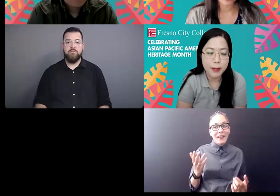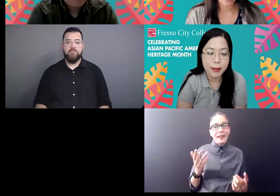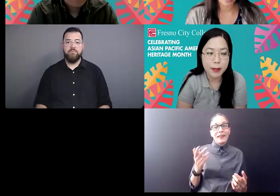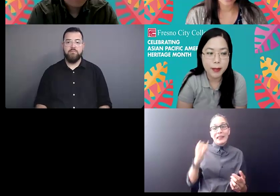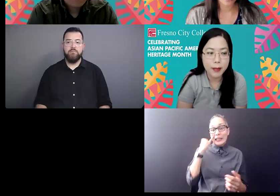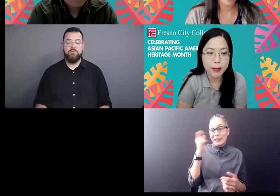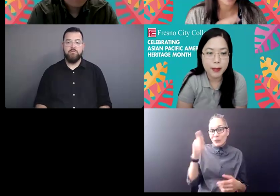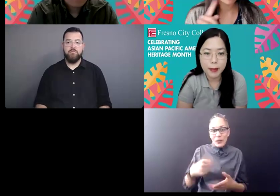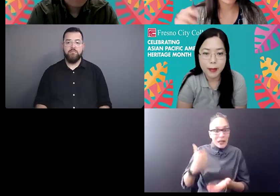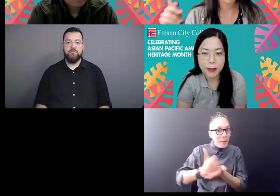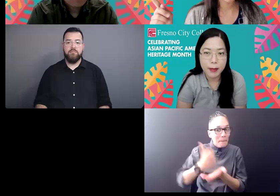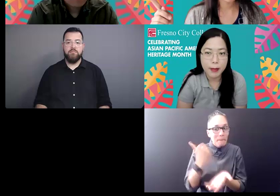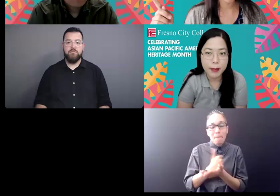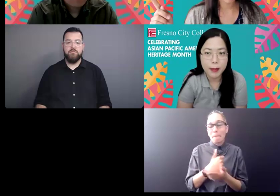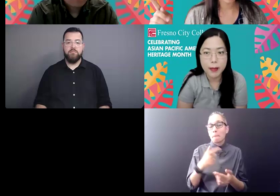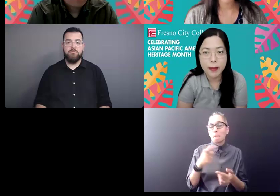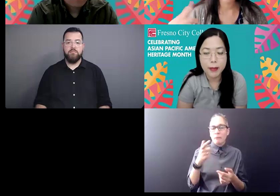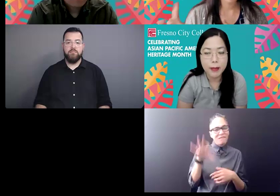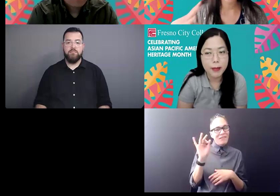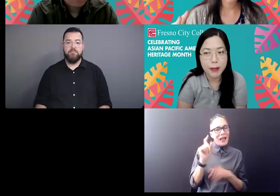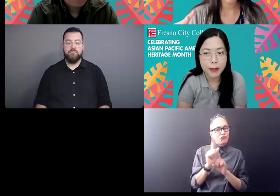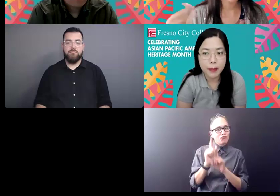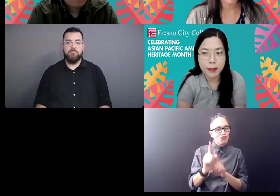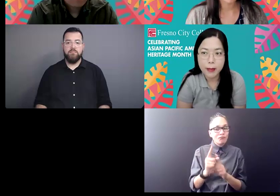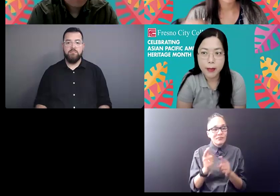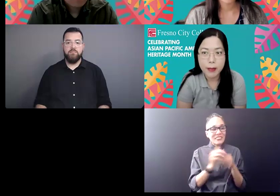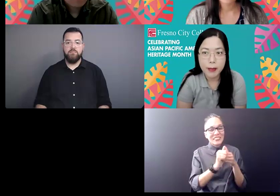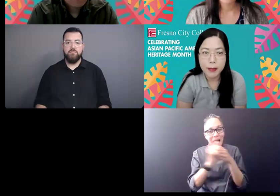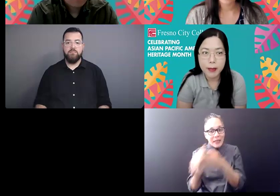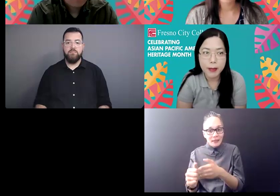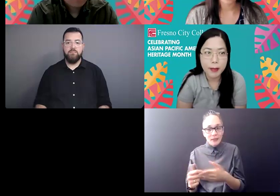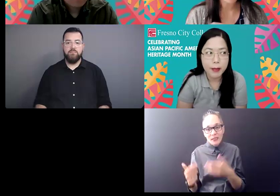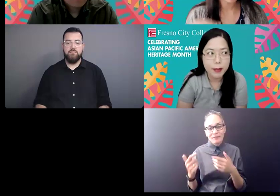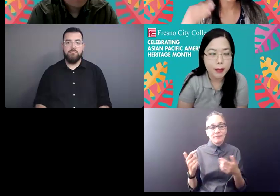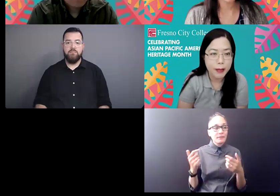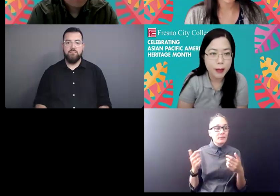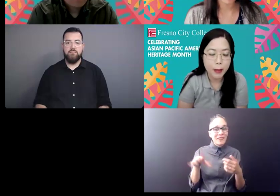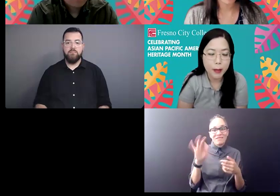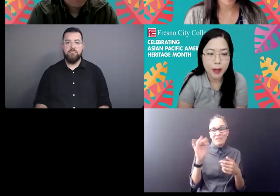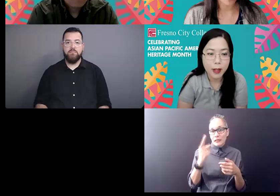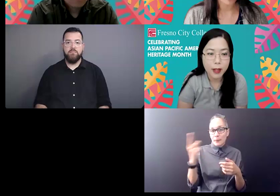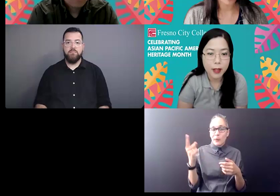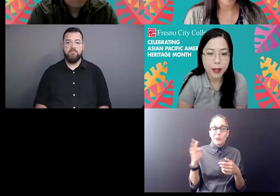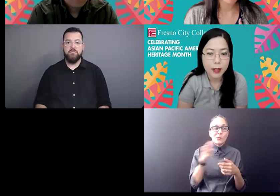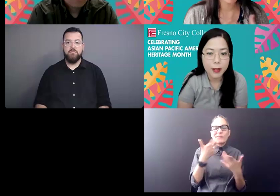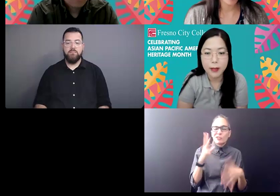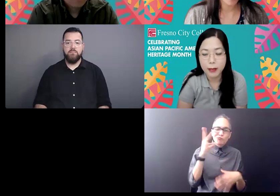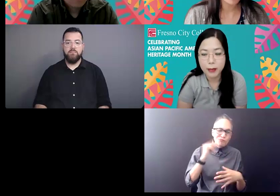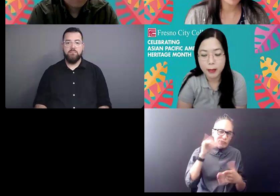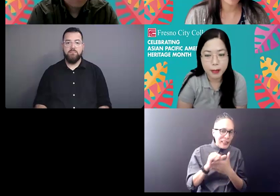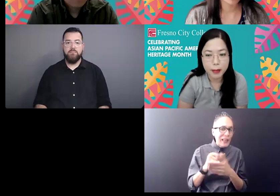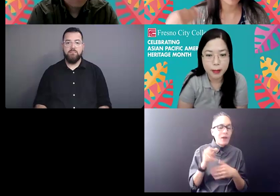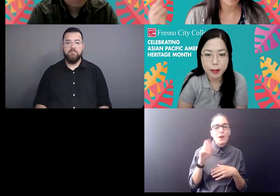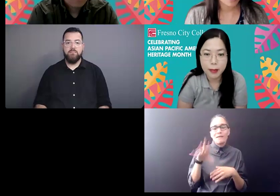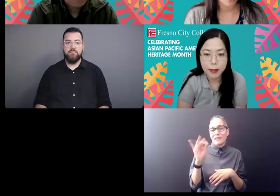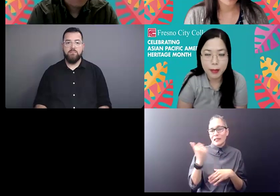you feel like, you know, I'm thinking of going into this route, but I'm not so sure. How does that work? Find somebody that's gone through that route, or ask someone to help